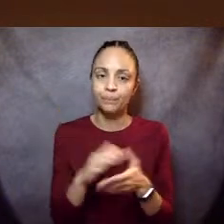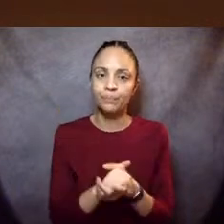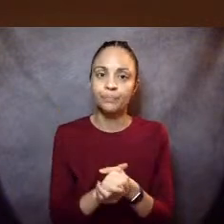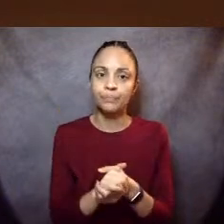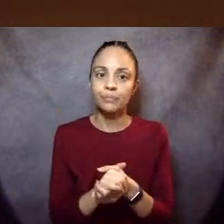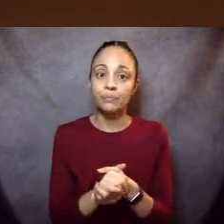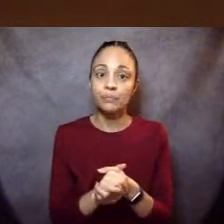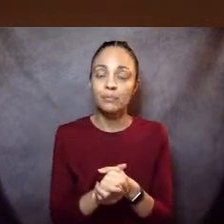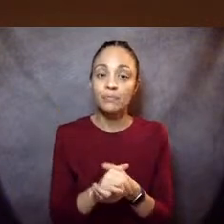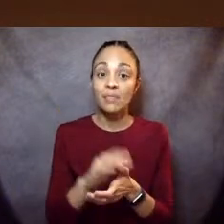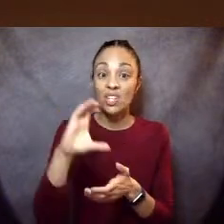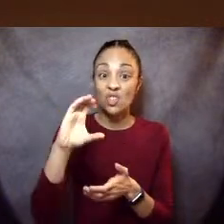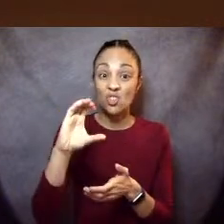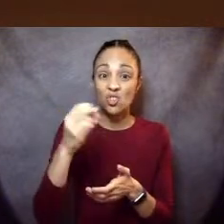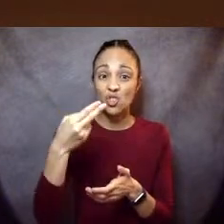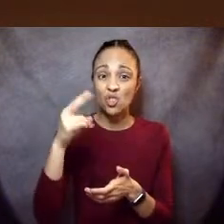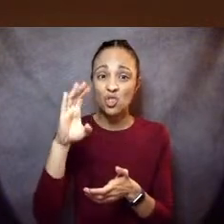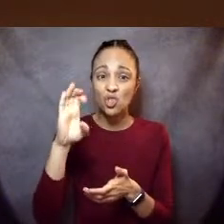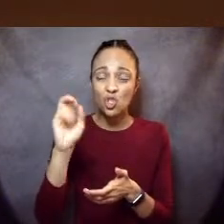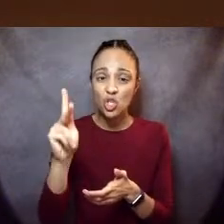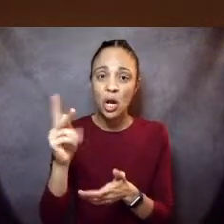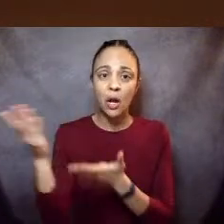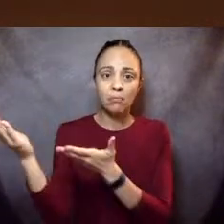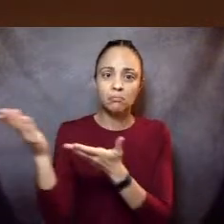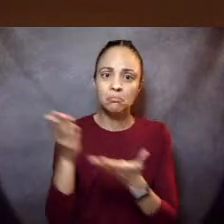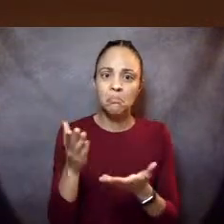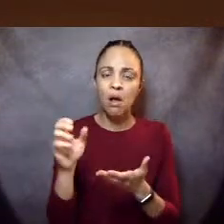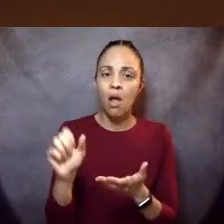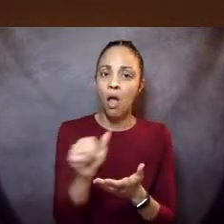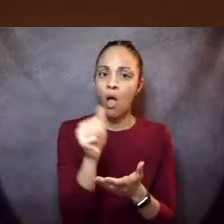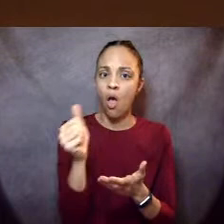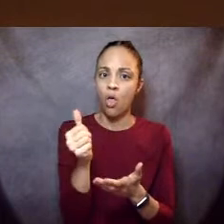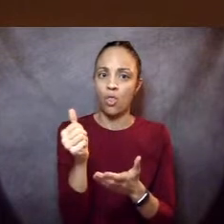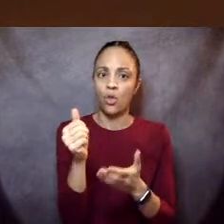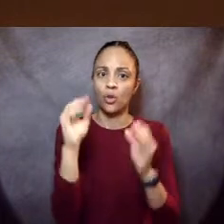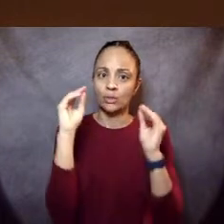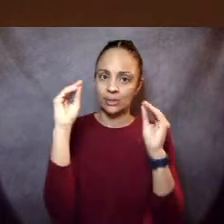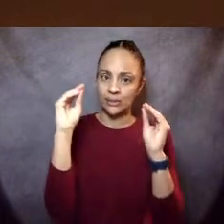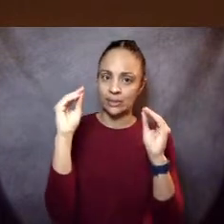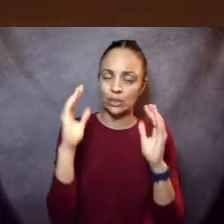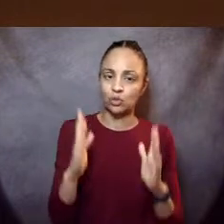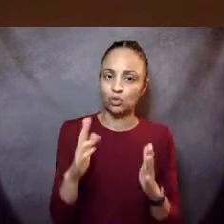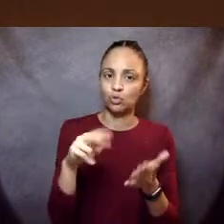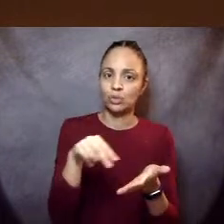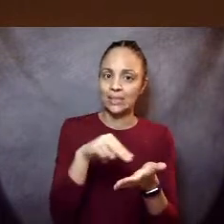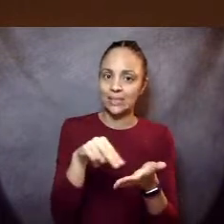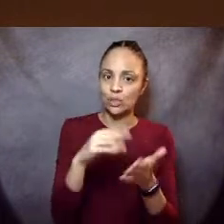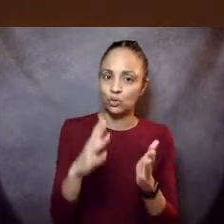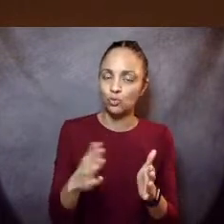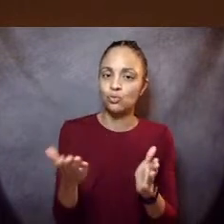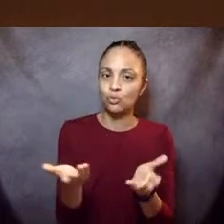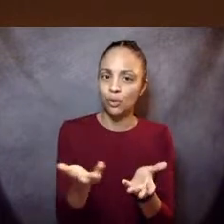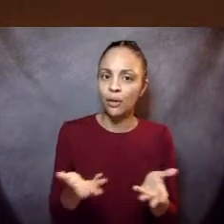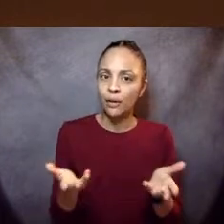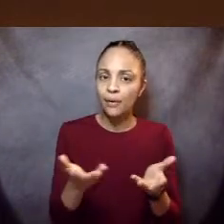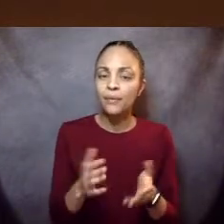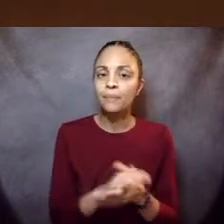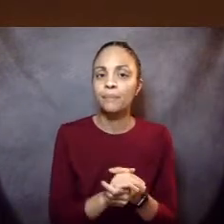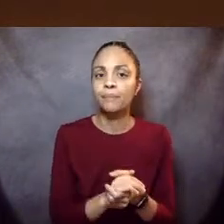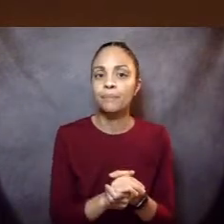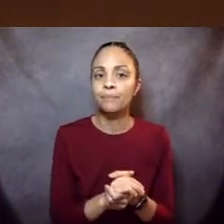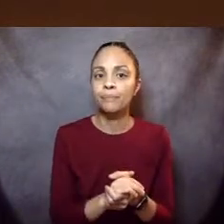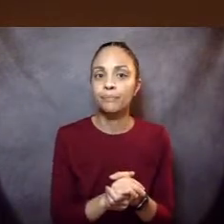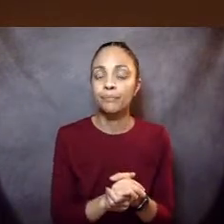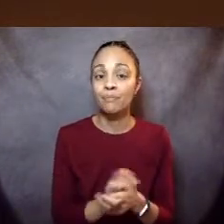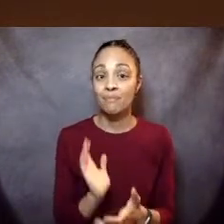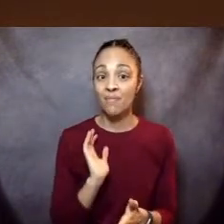Jalel Sharif, Sandra Burton, Quayle Adjapong. And it was our job to, you know,